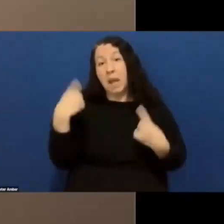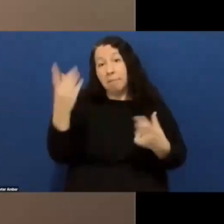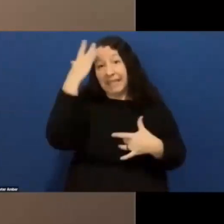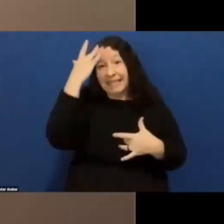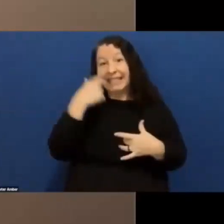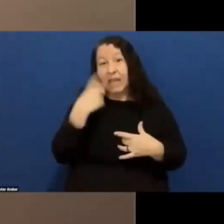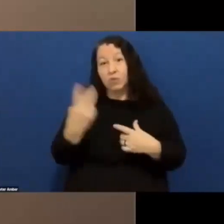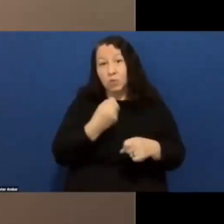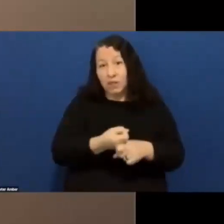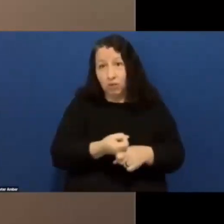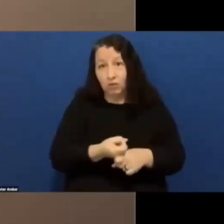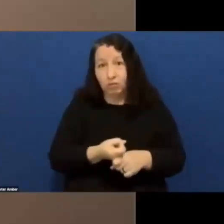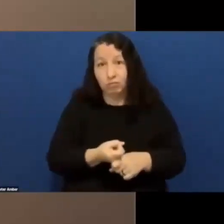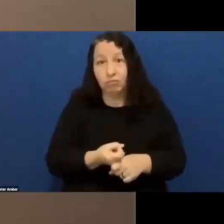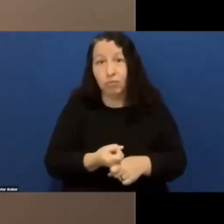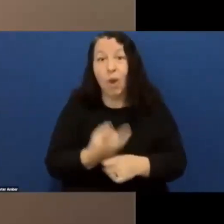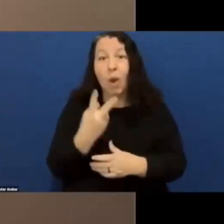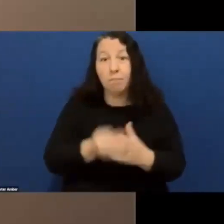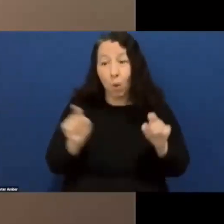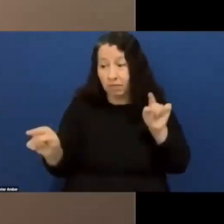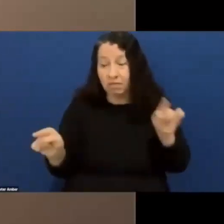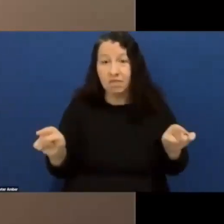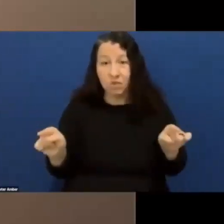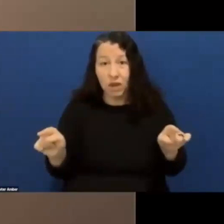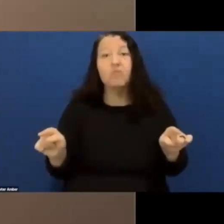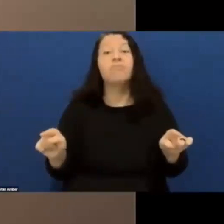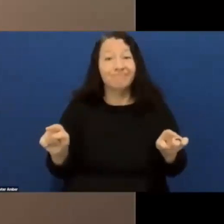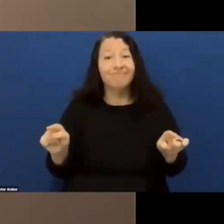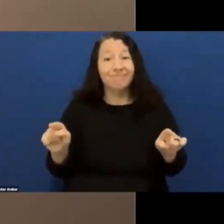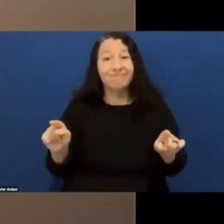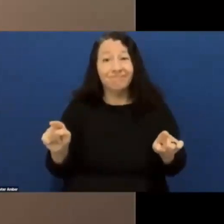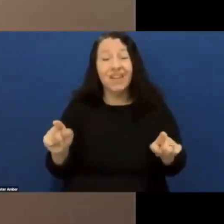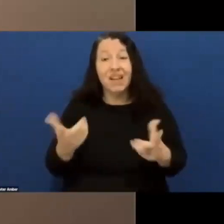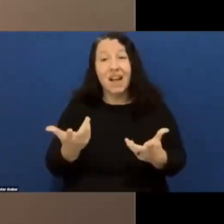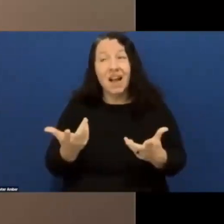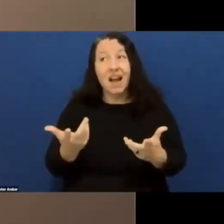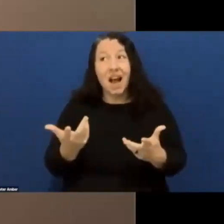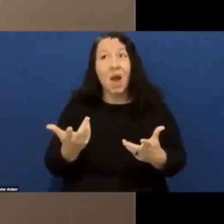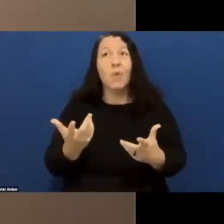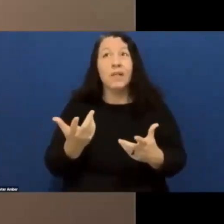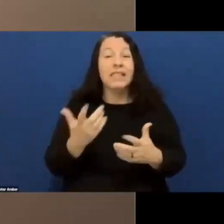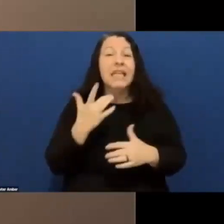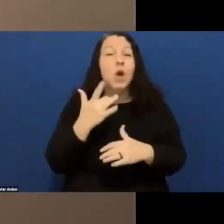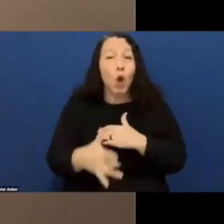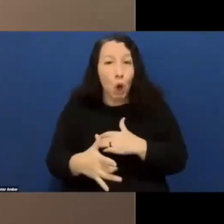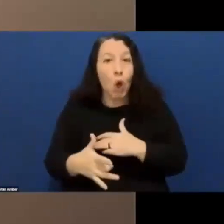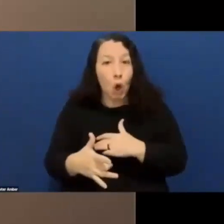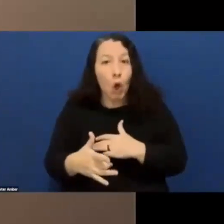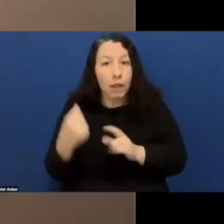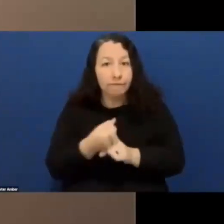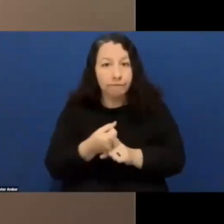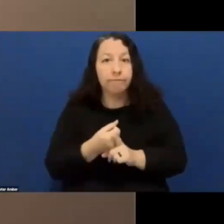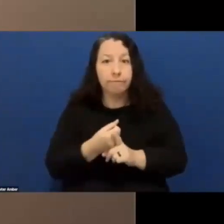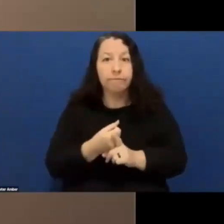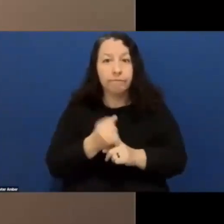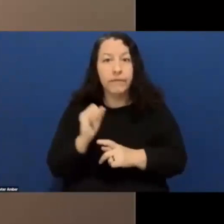both situations, I was infected very early, before there was any conclusive evidence of